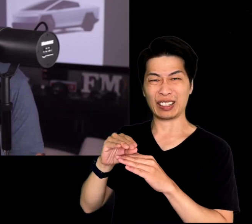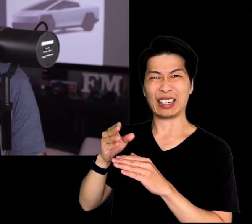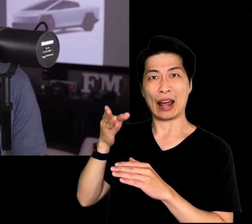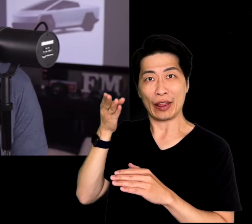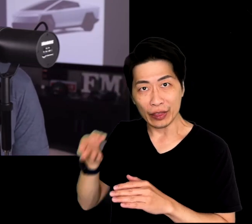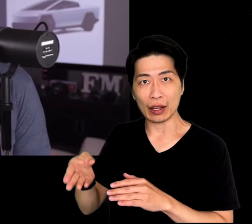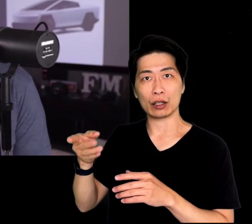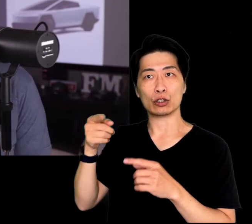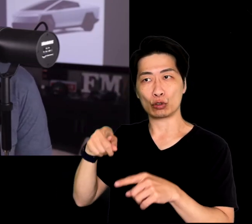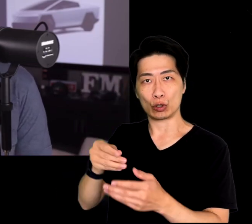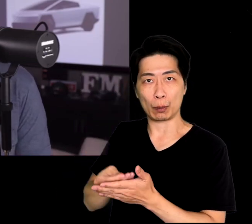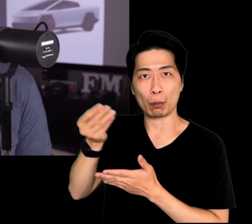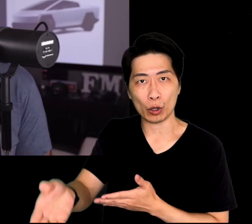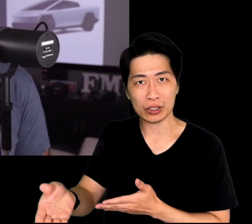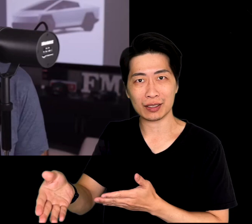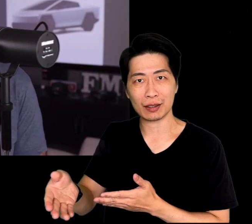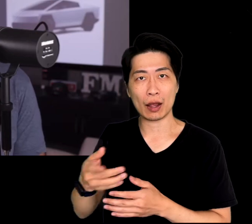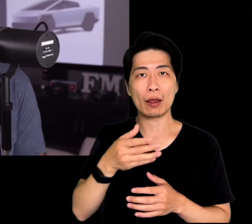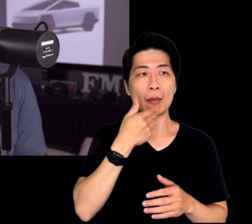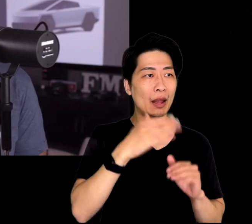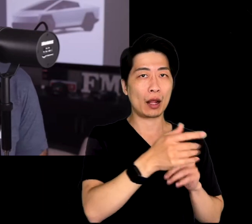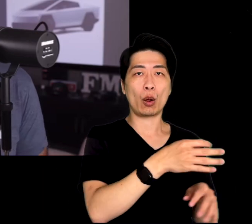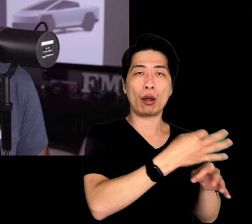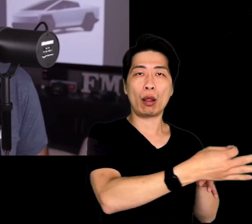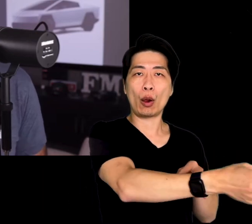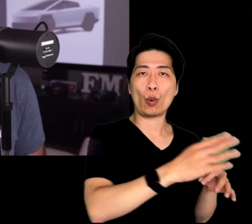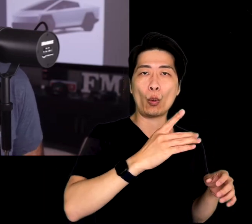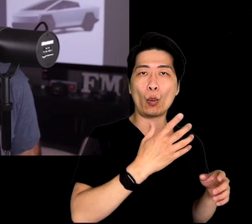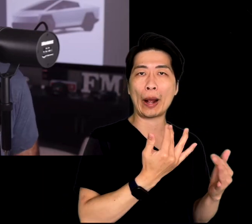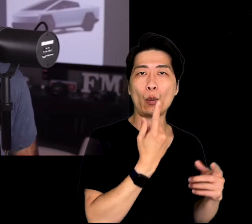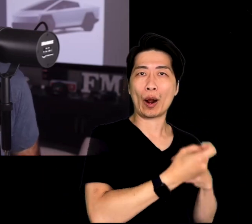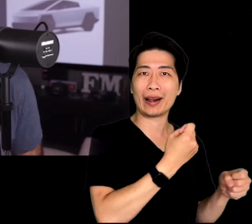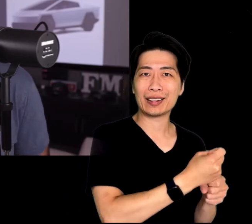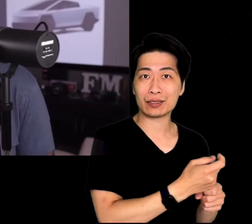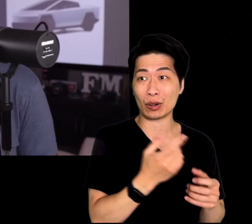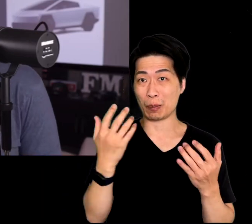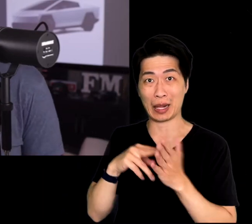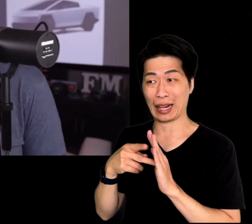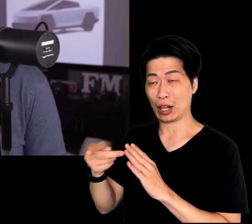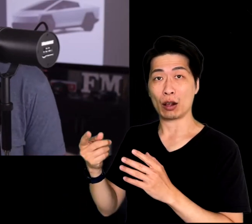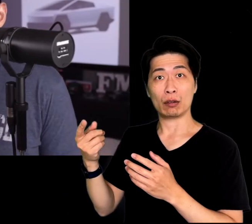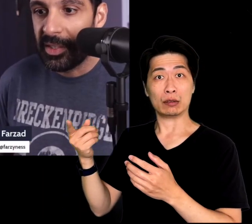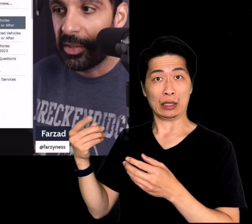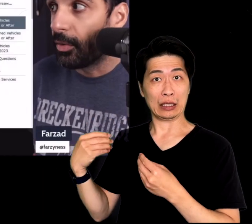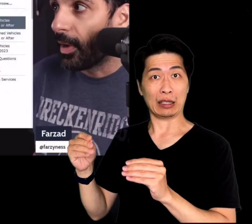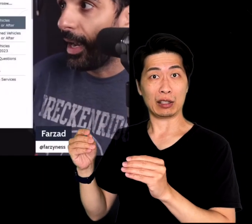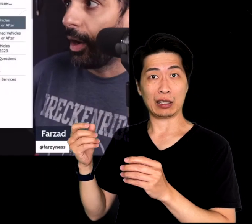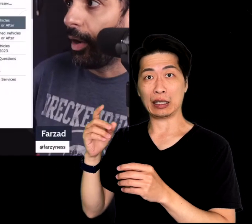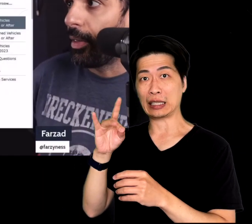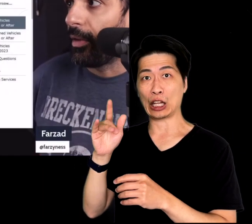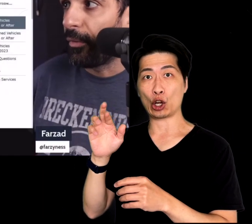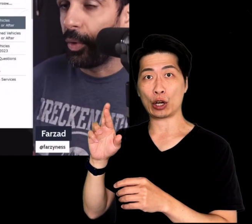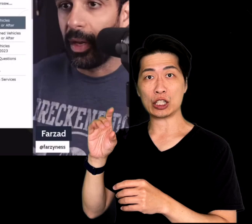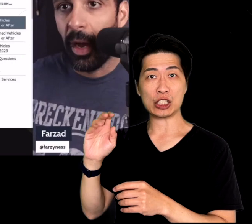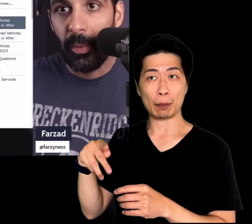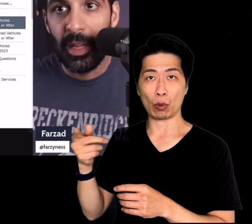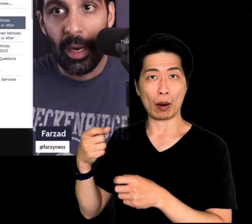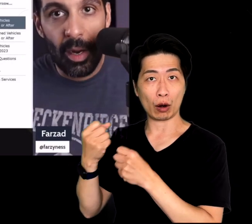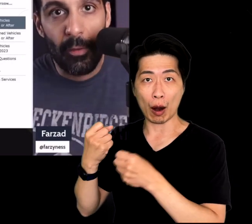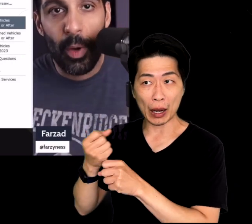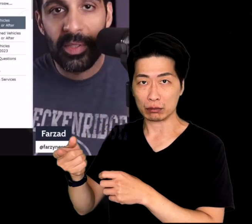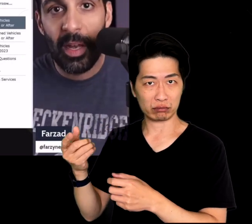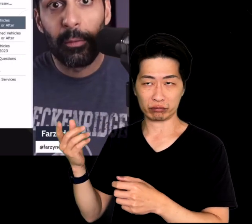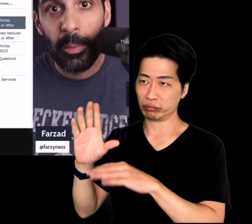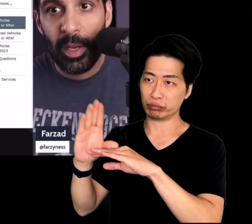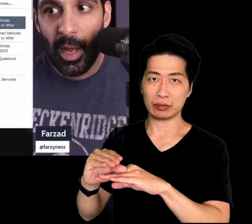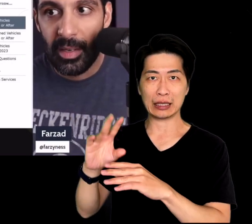whoever, that automaker or dealership can now give you that $7,500 credit up front. And this is listed right on the